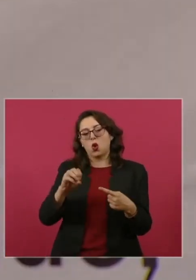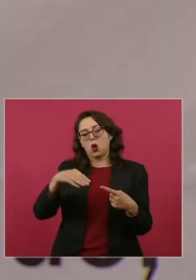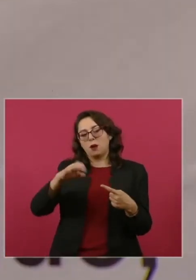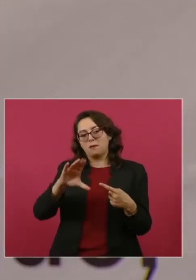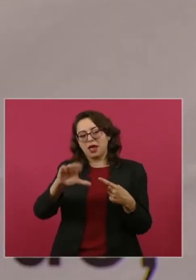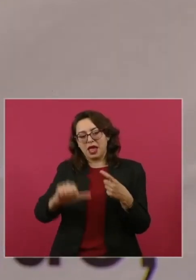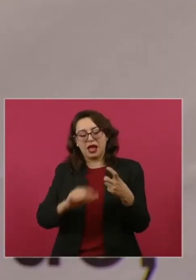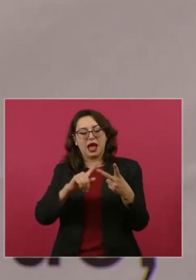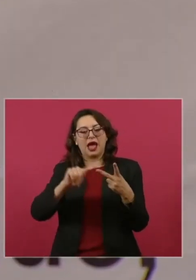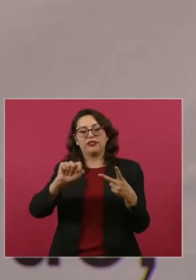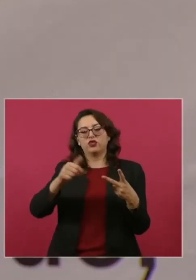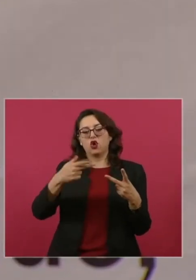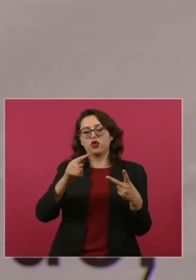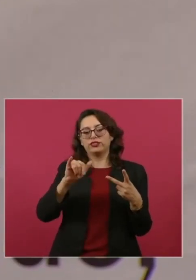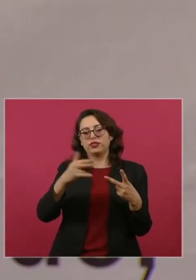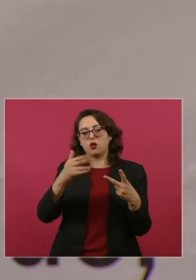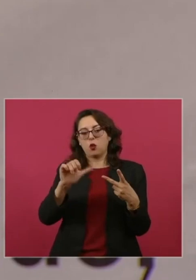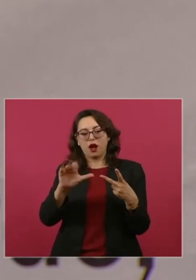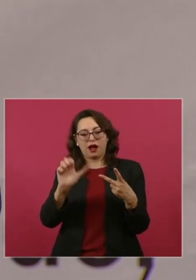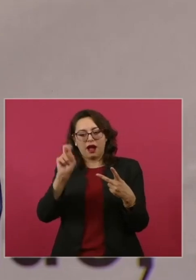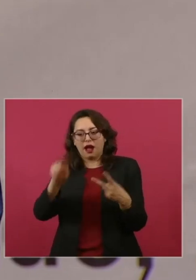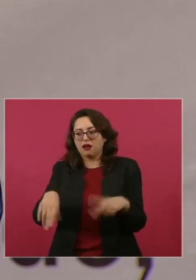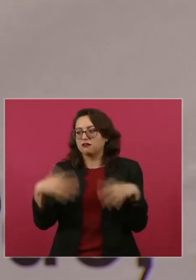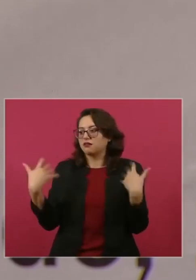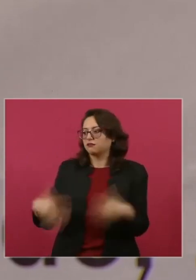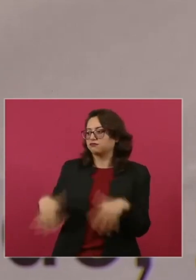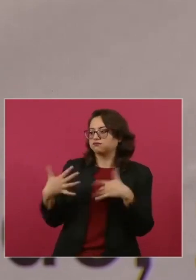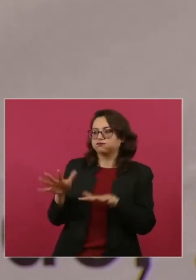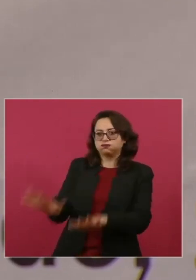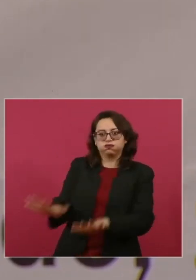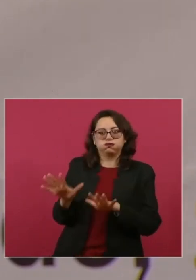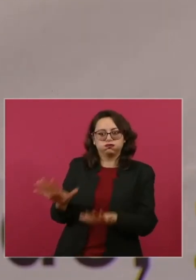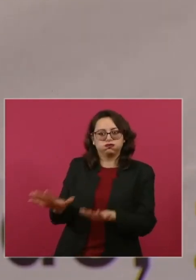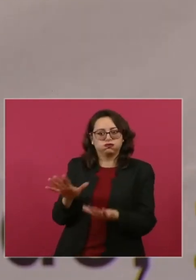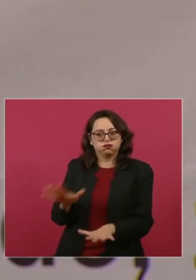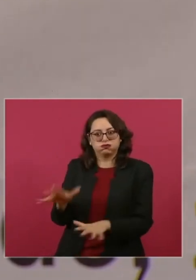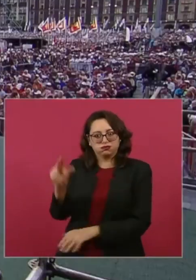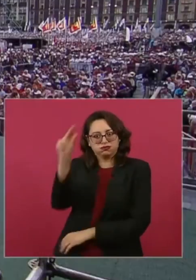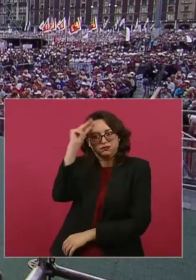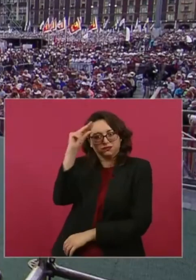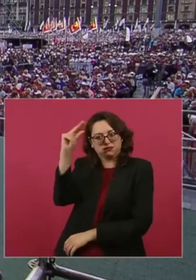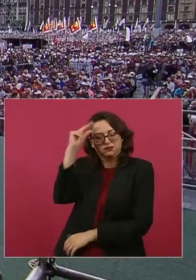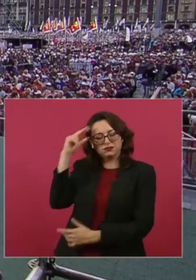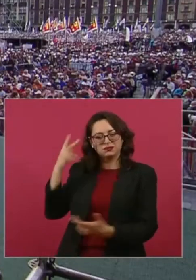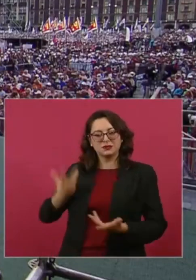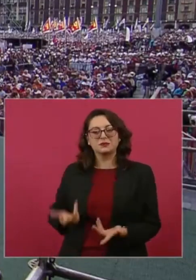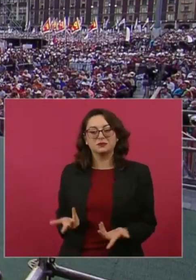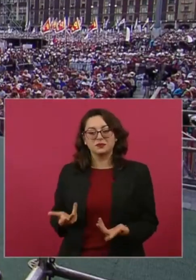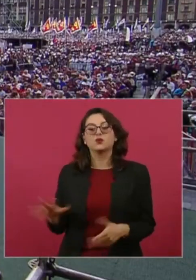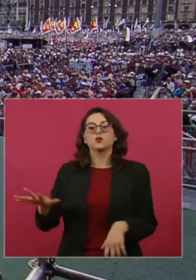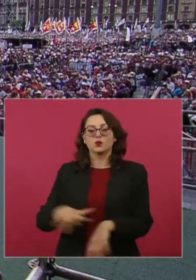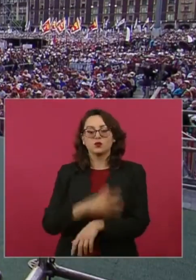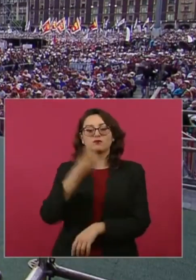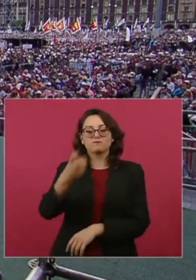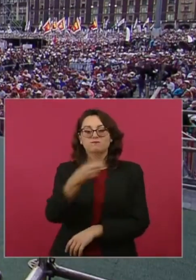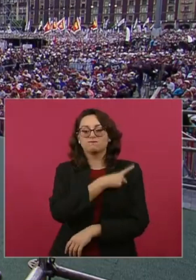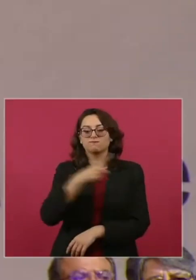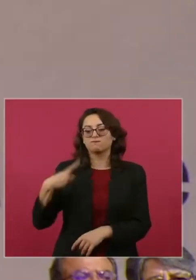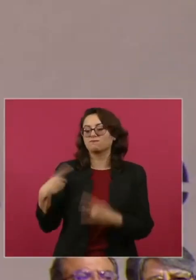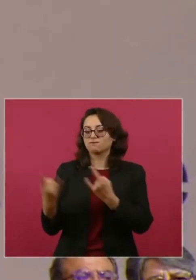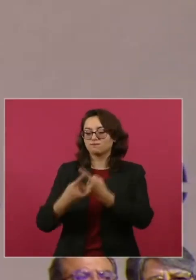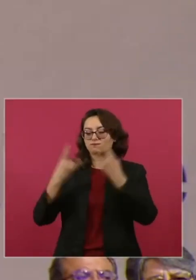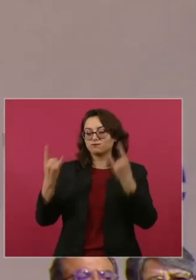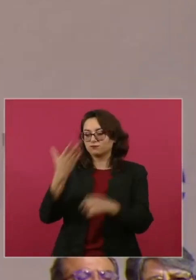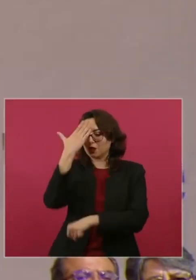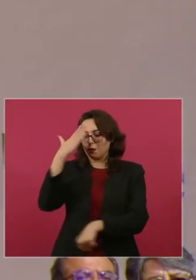culture, Teotihuacana. Mayan culture, Por Teotihuacan eso, culture. Hemos impulsado la recuperación that is de nuestra why memoria y del